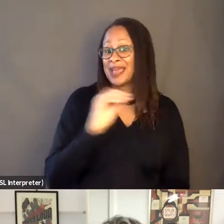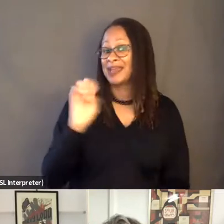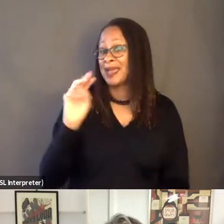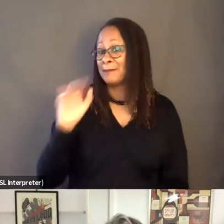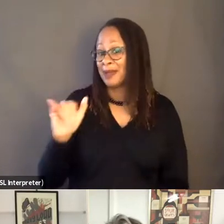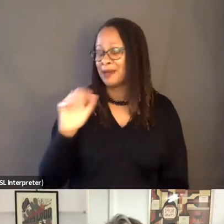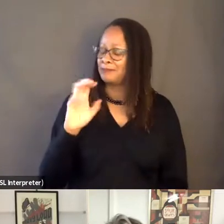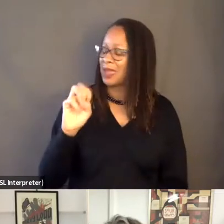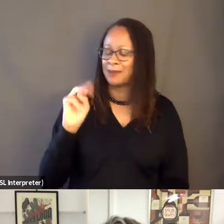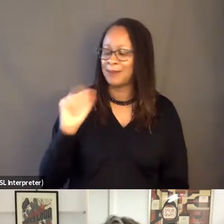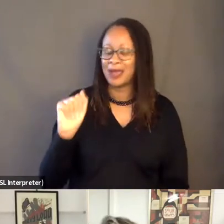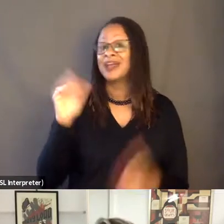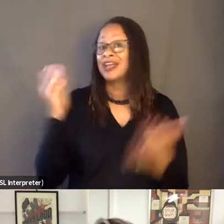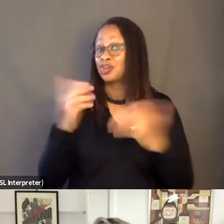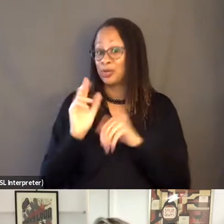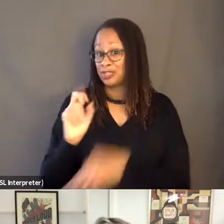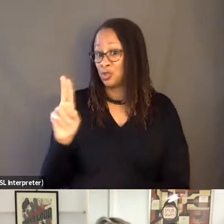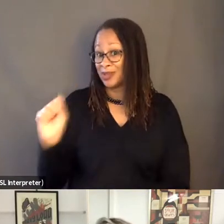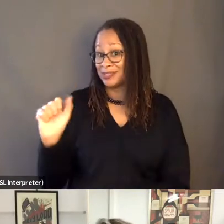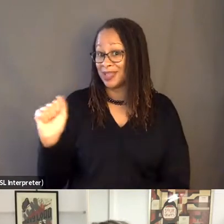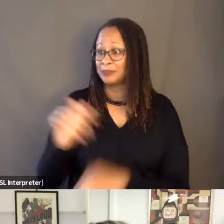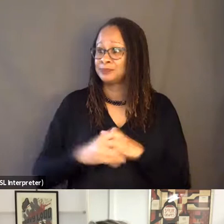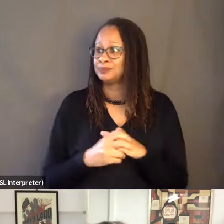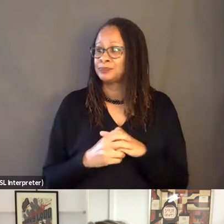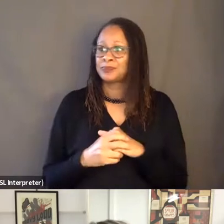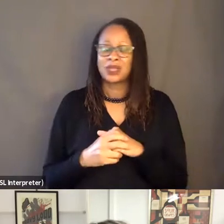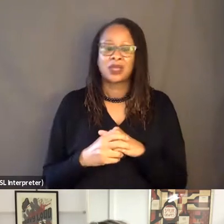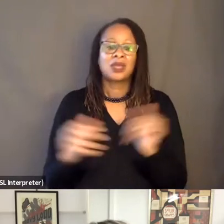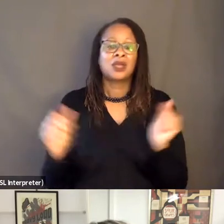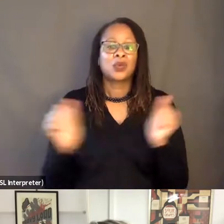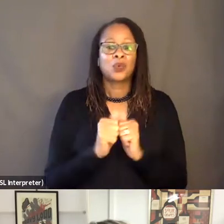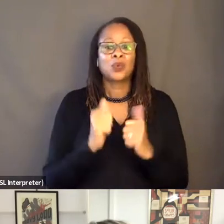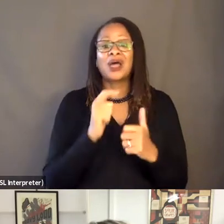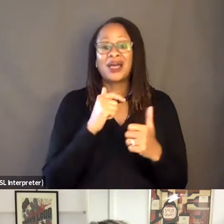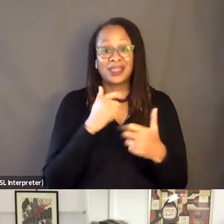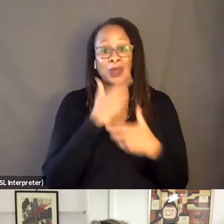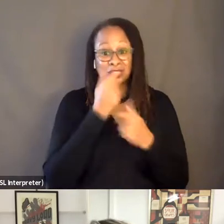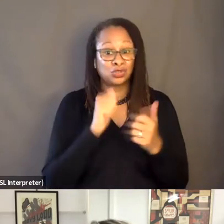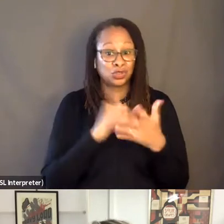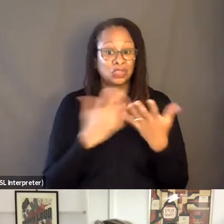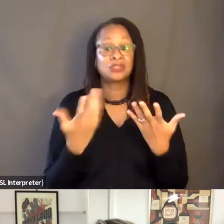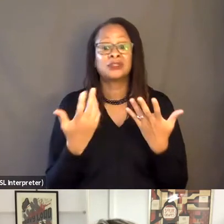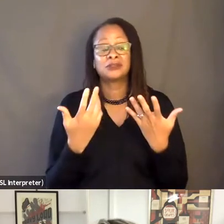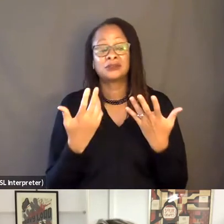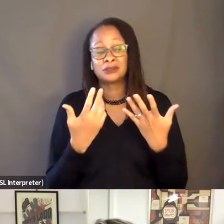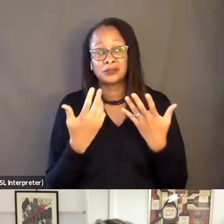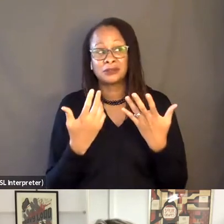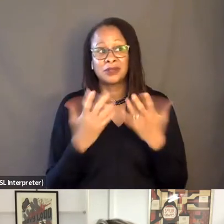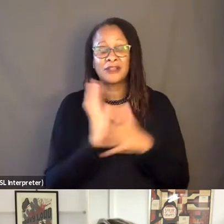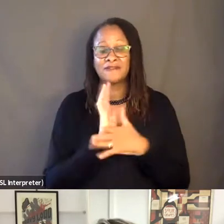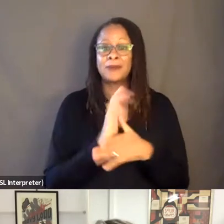in Sierra Leone on a project, and was interested in the film exploring autism in Africa as